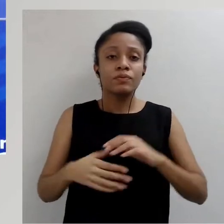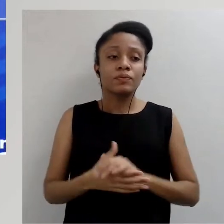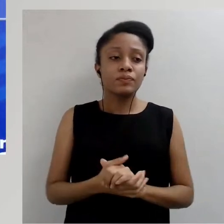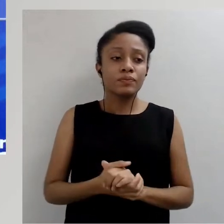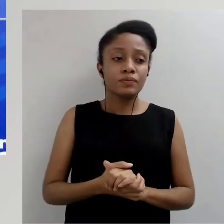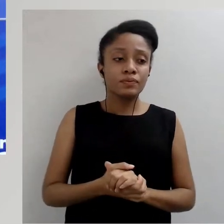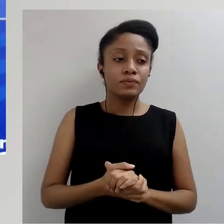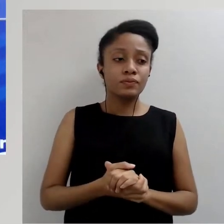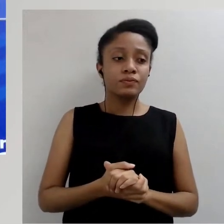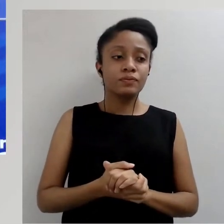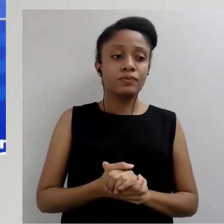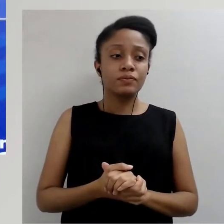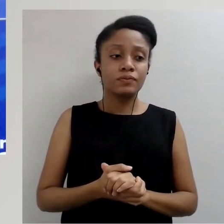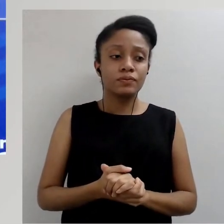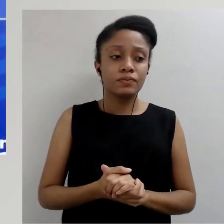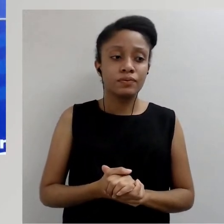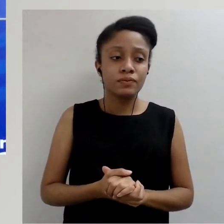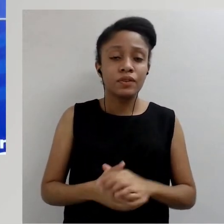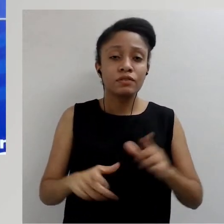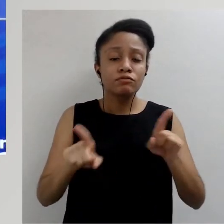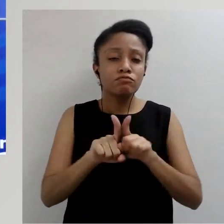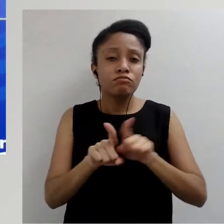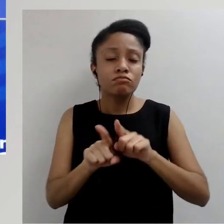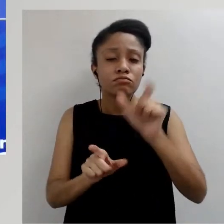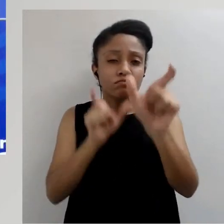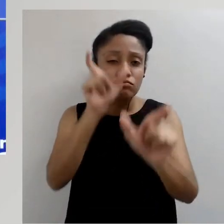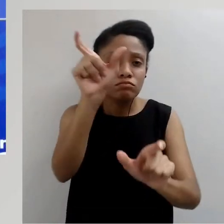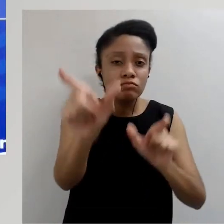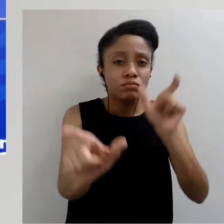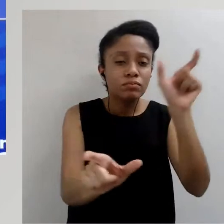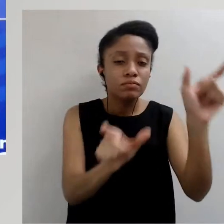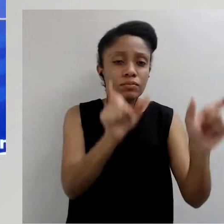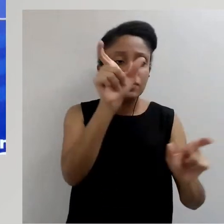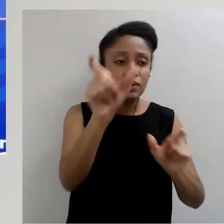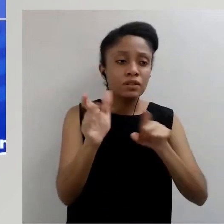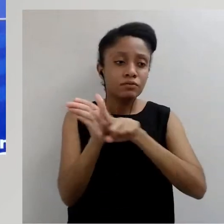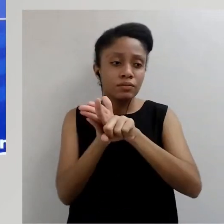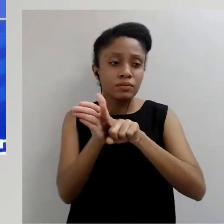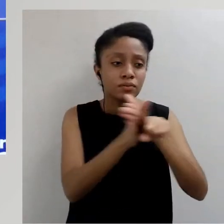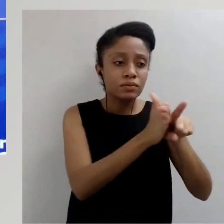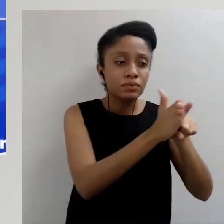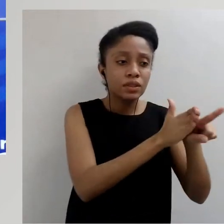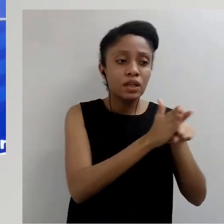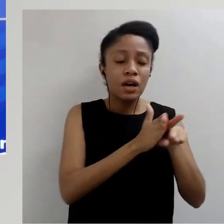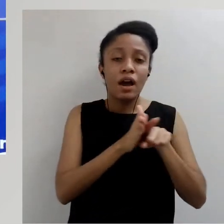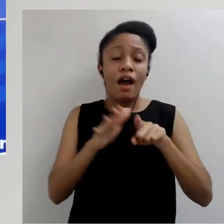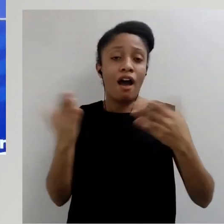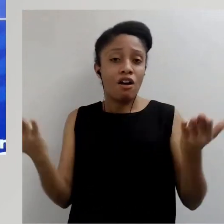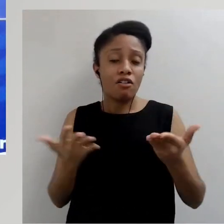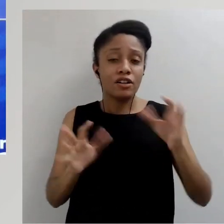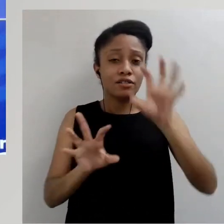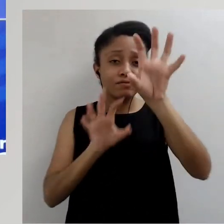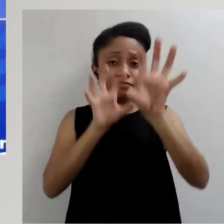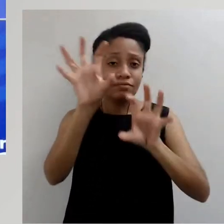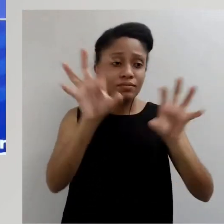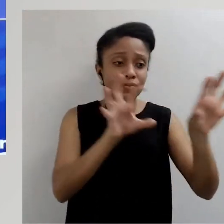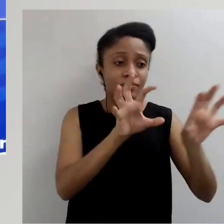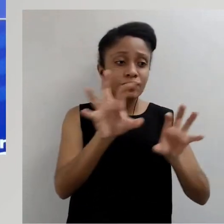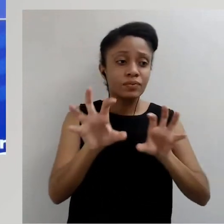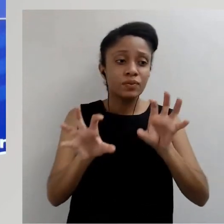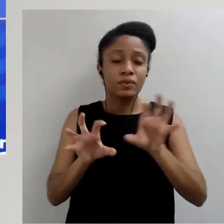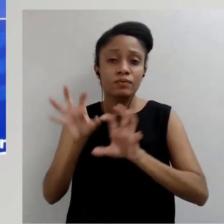you to search, for you to try to understand your client profile in a way that is more